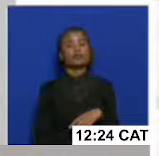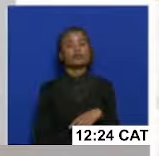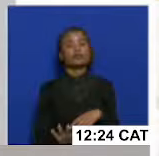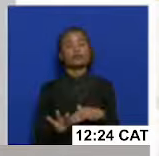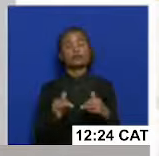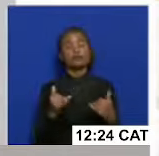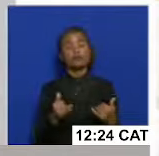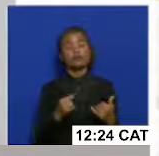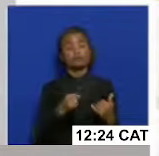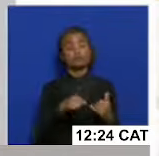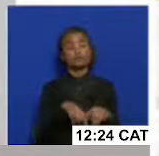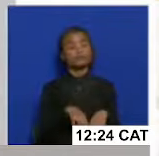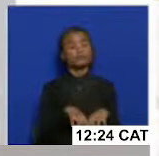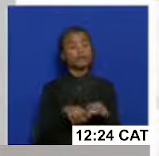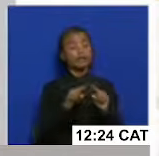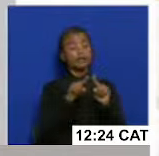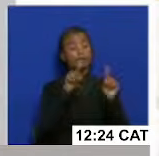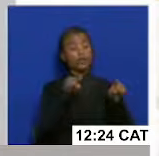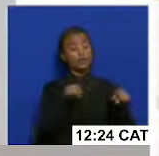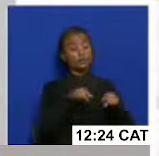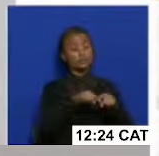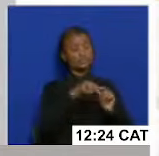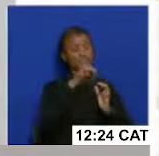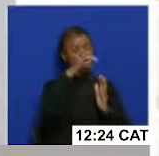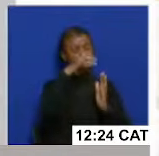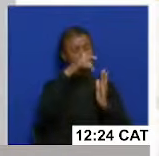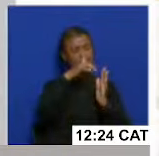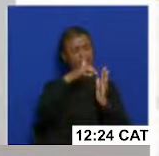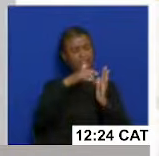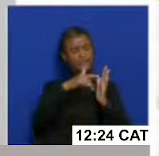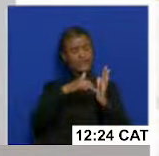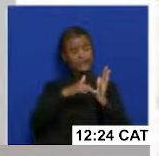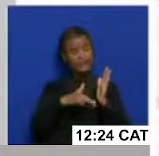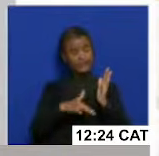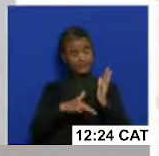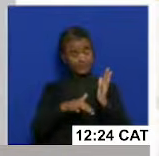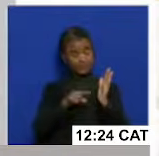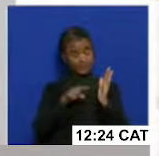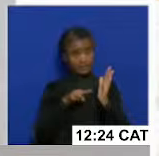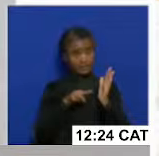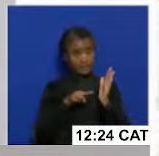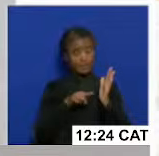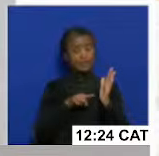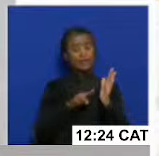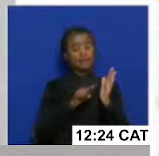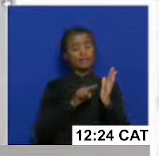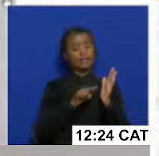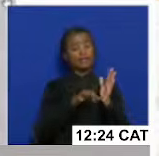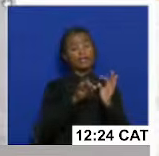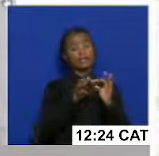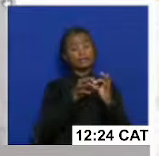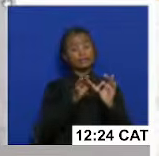box, can you please go to the 4th sentence from the bottom?